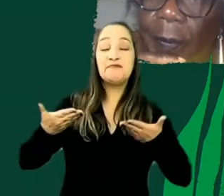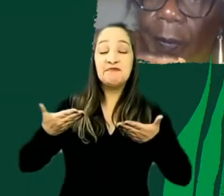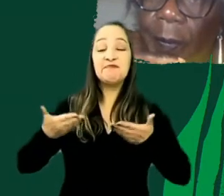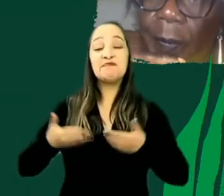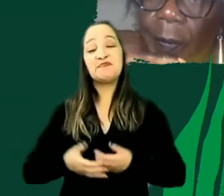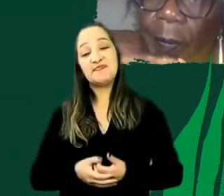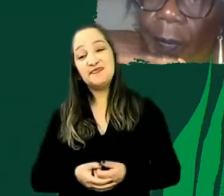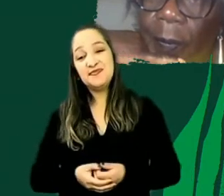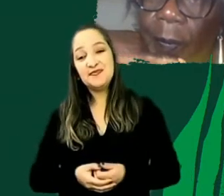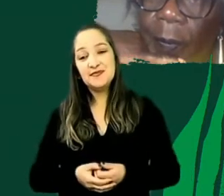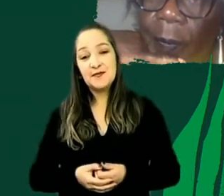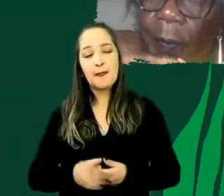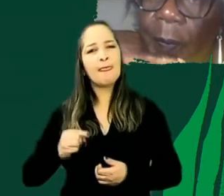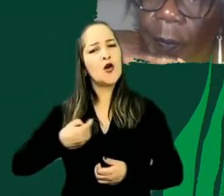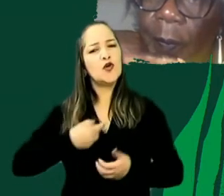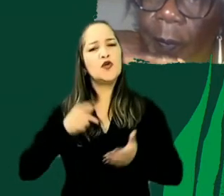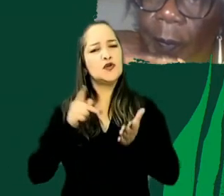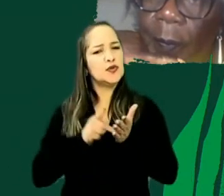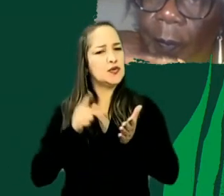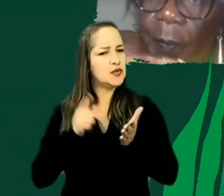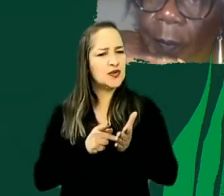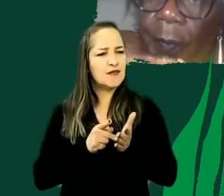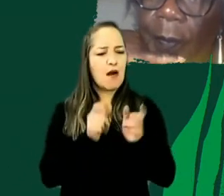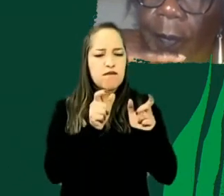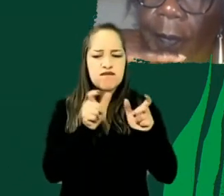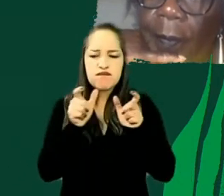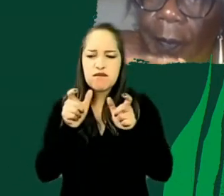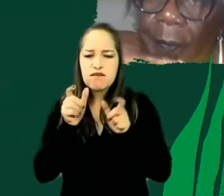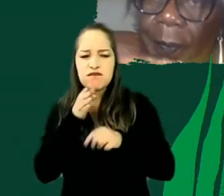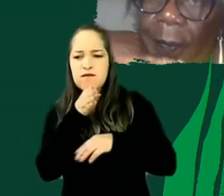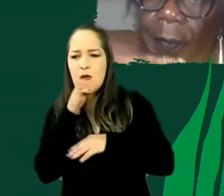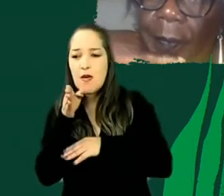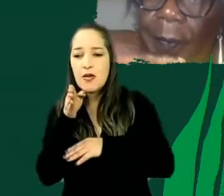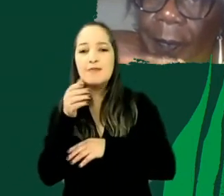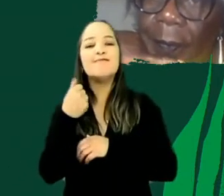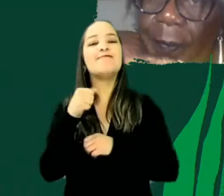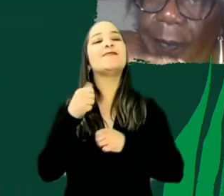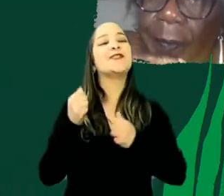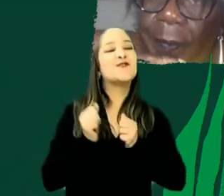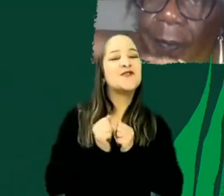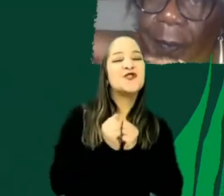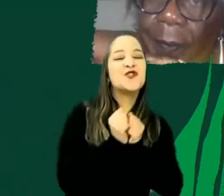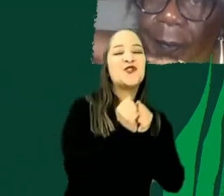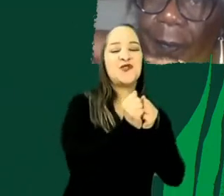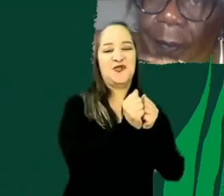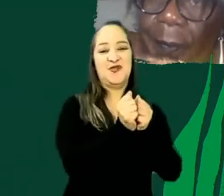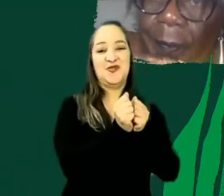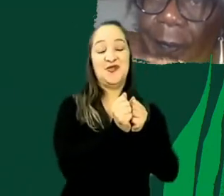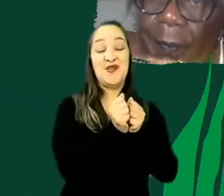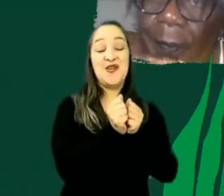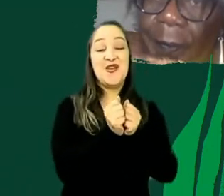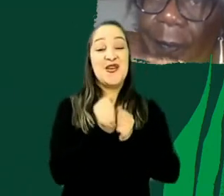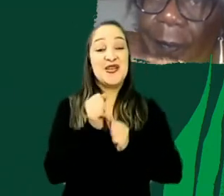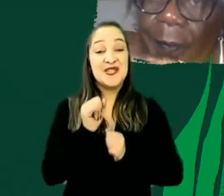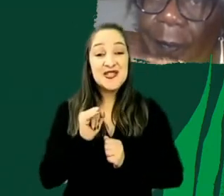without them, because if we tried that, we'd instantly be lost,